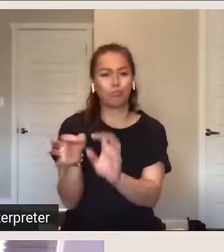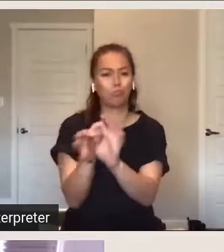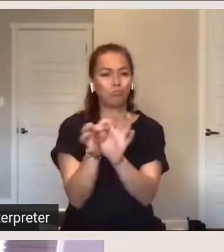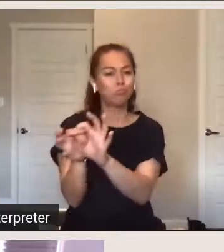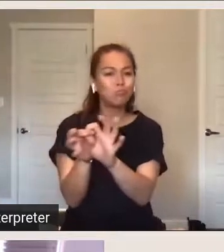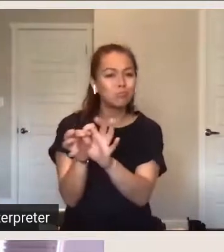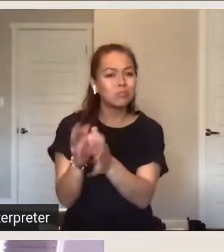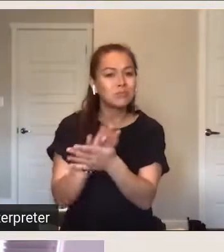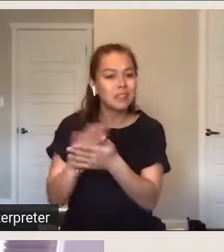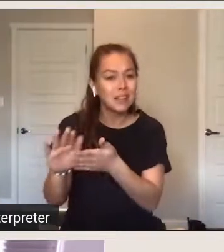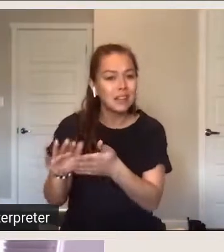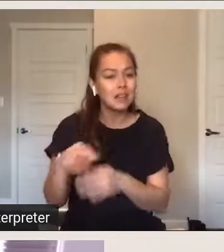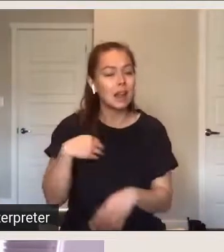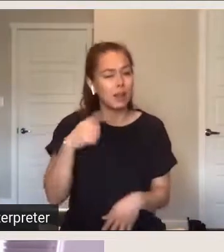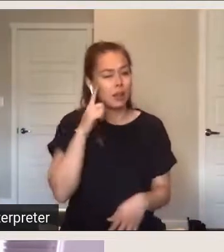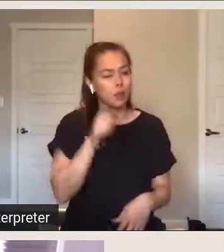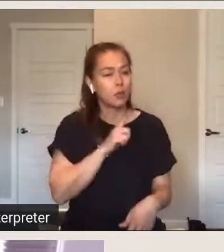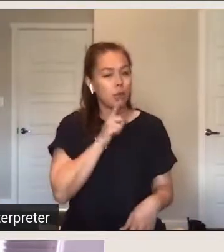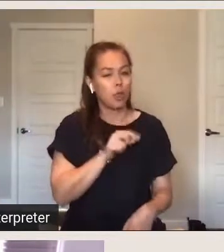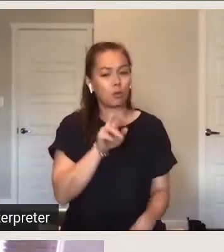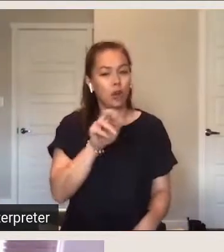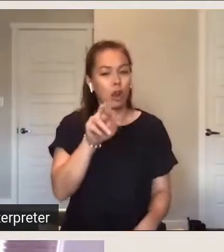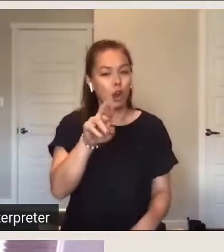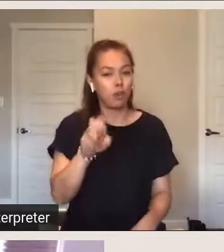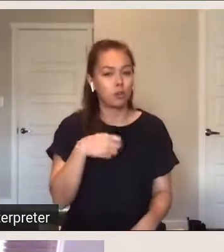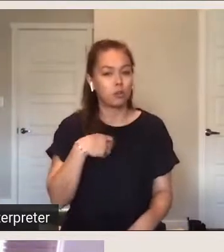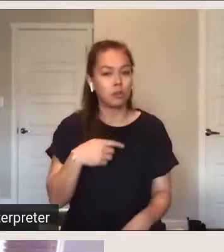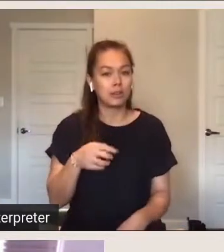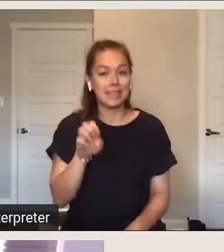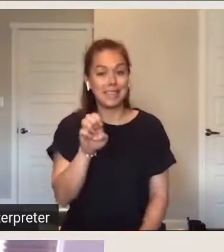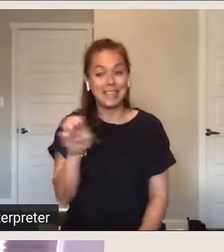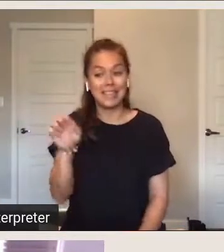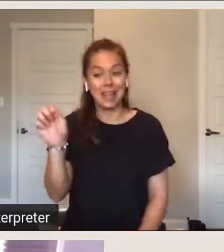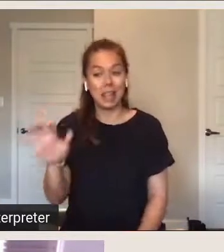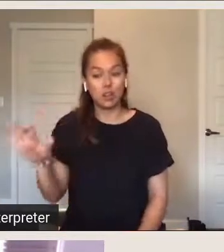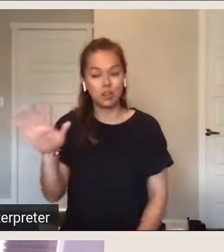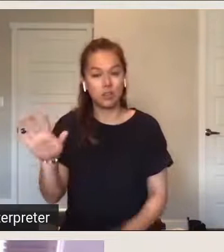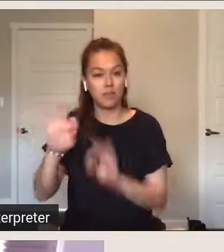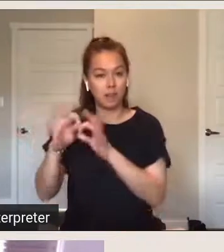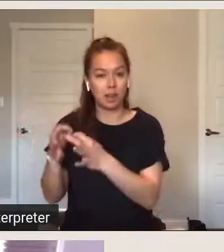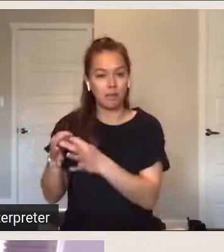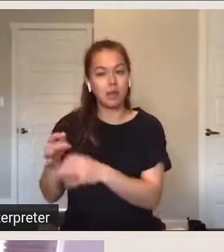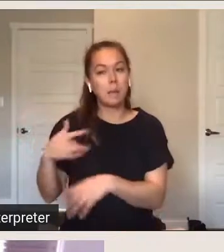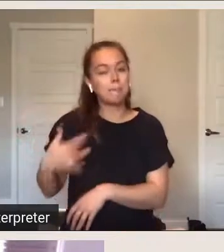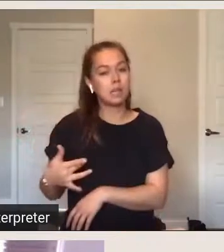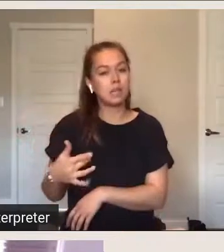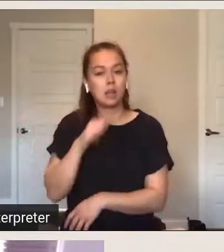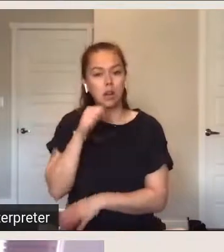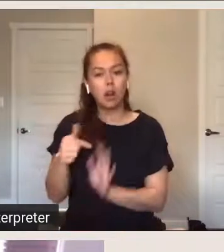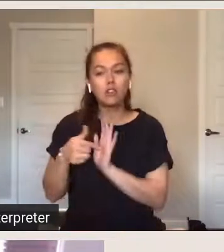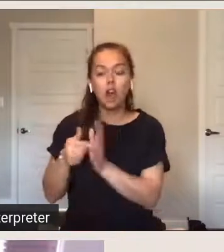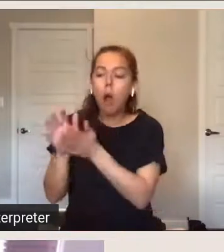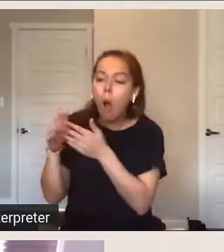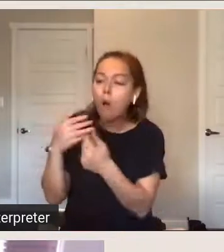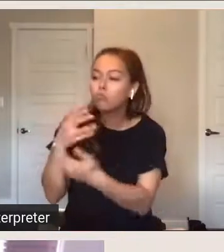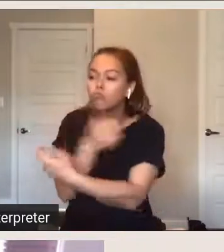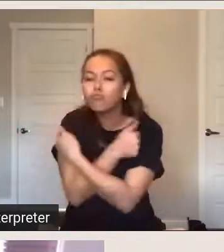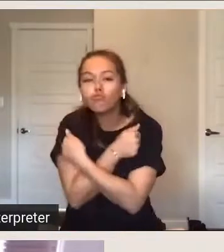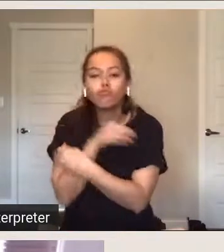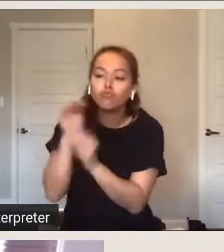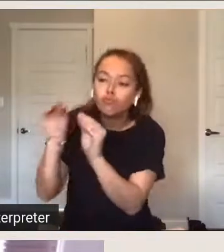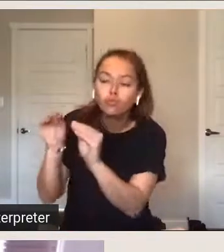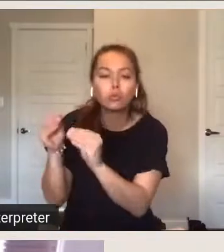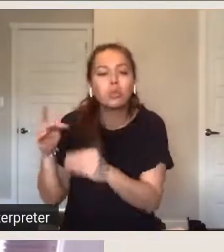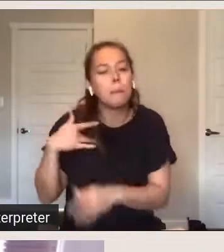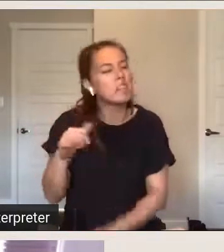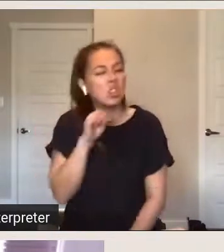East Asian family members show love and tenderness like the way that we saw your relationship with him. So